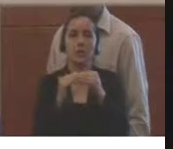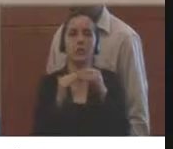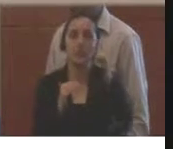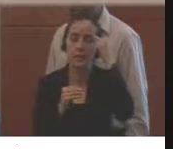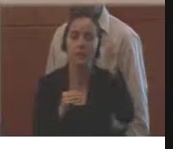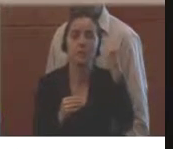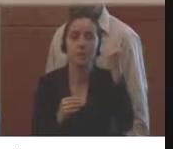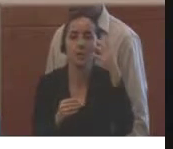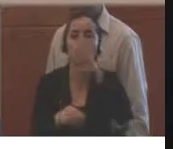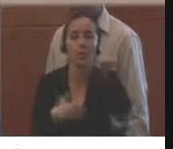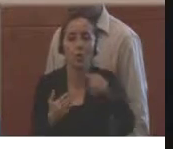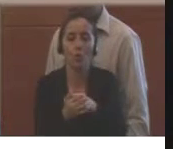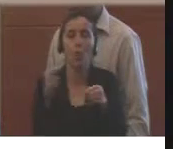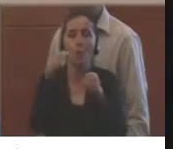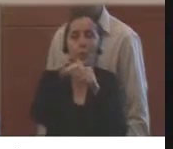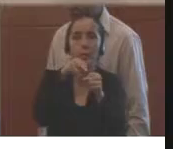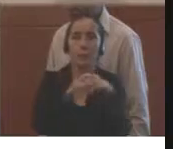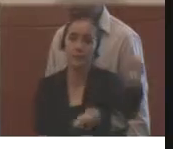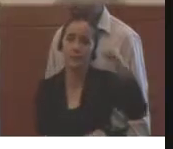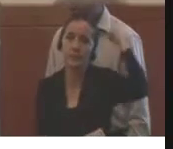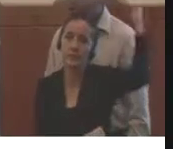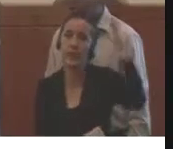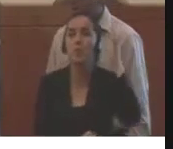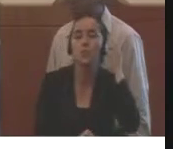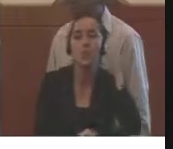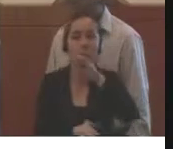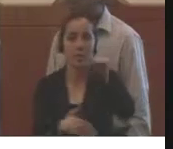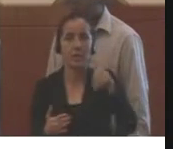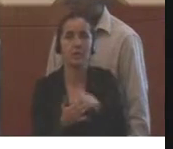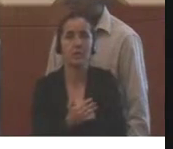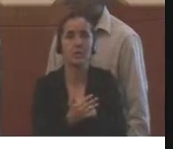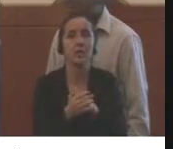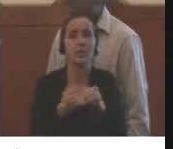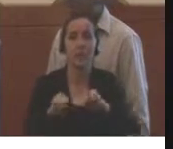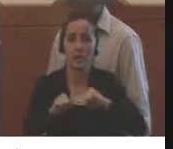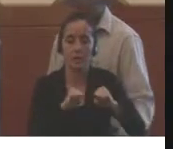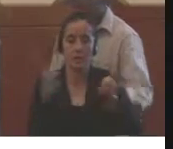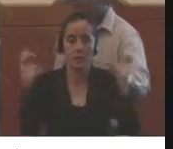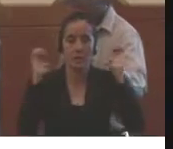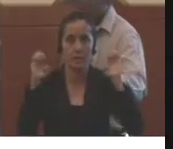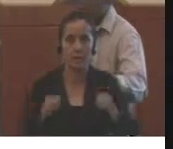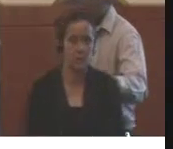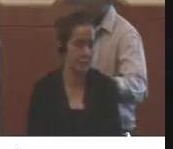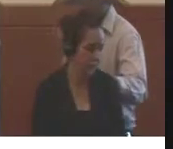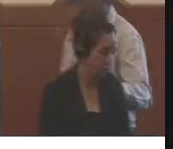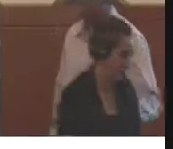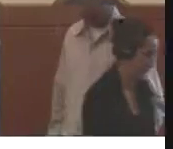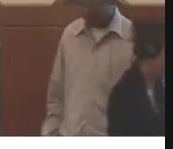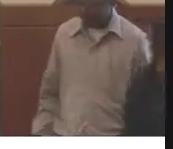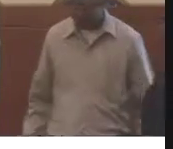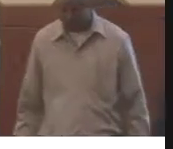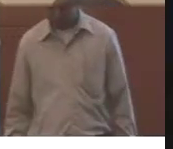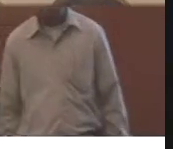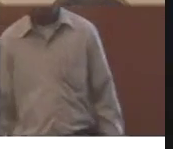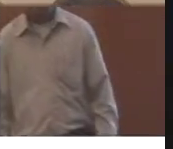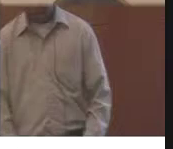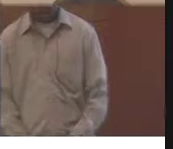and recognizing the active participation and leadership of women in strategic risk management.